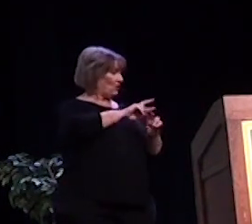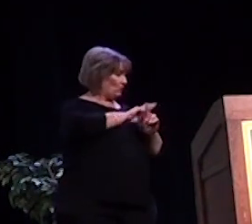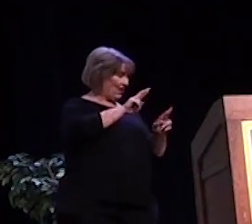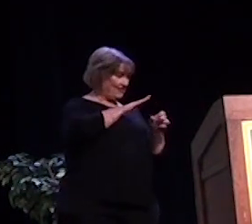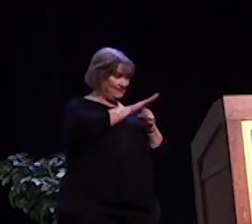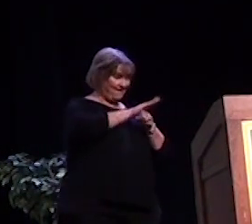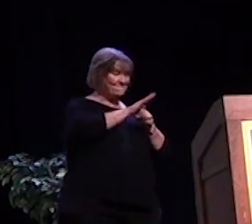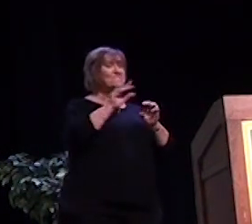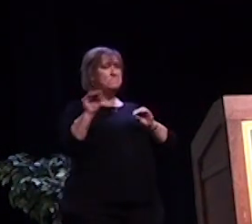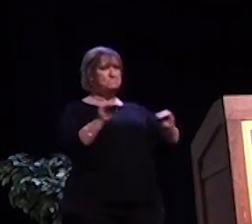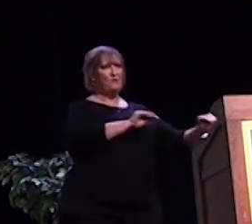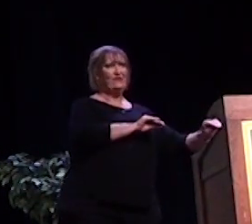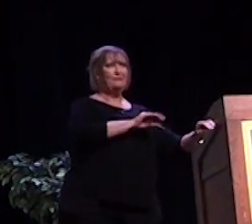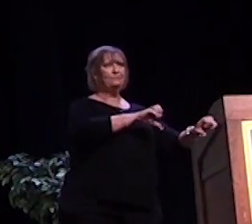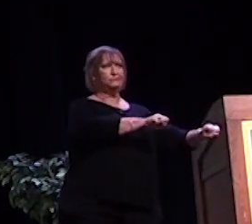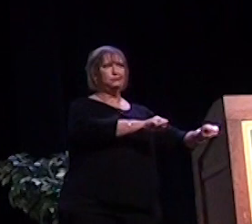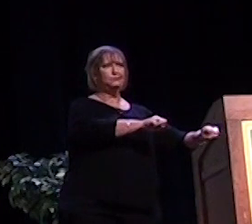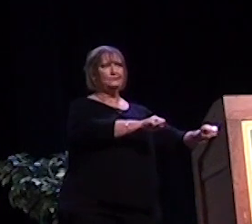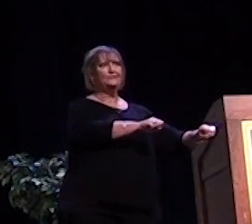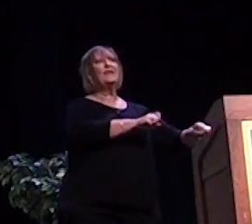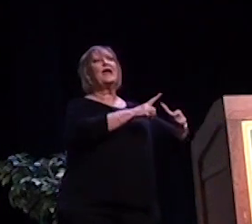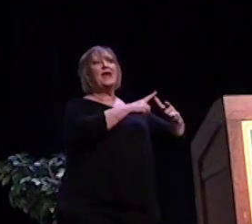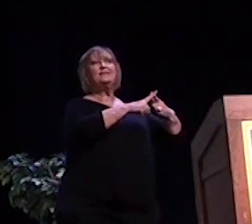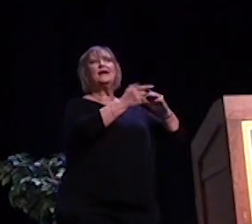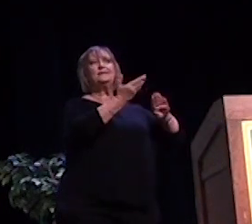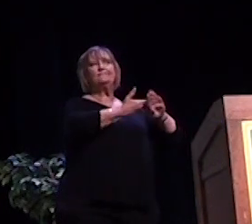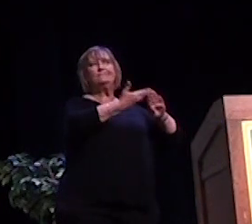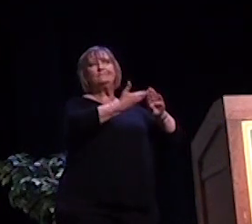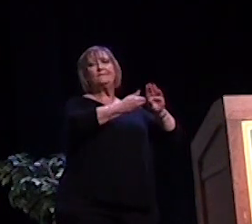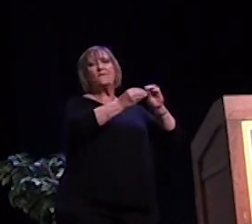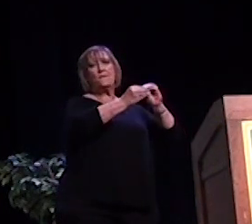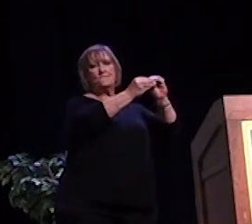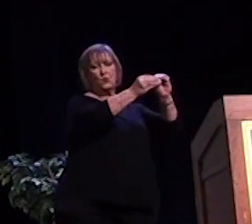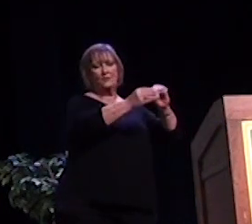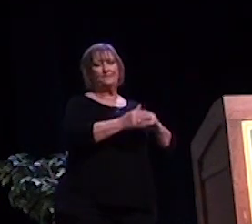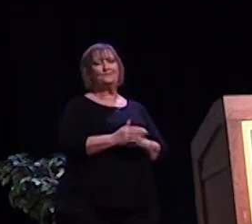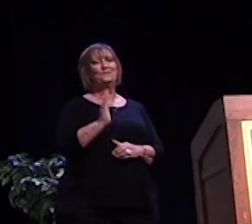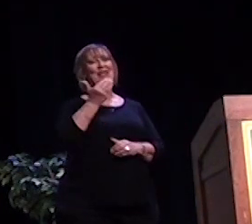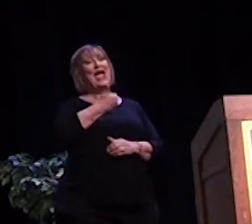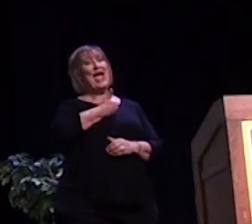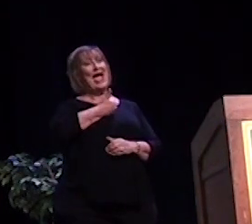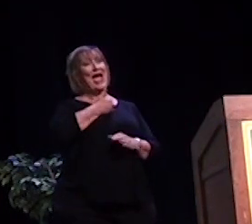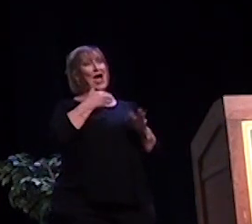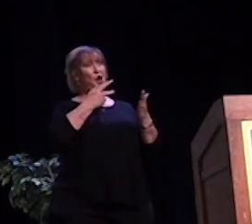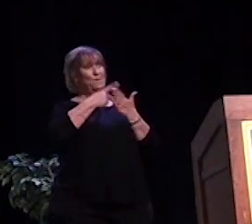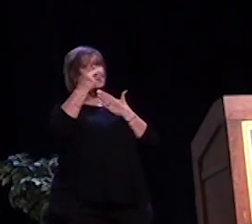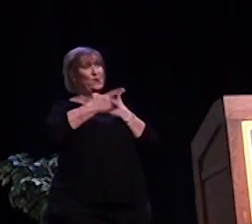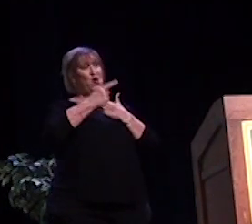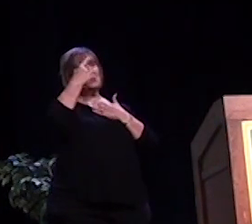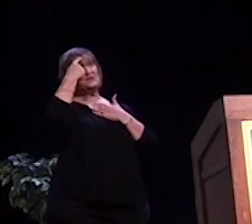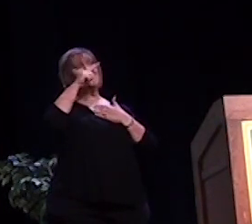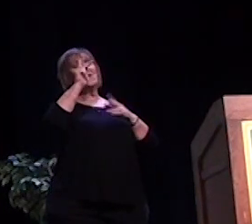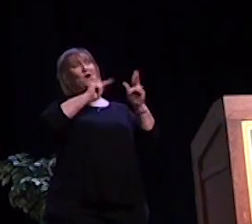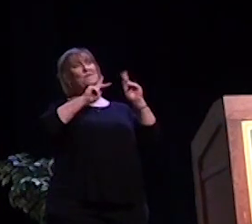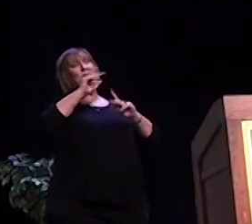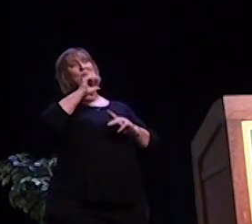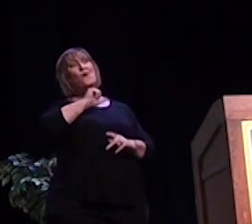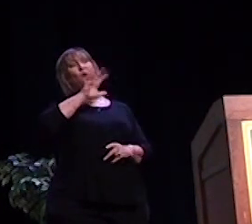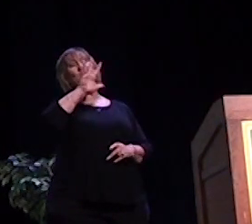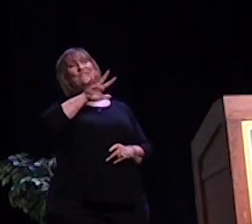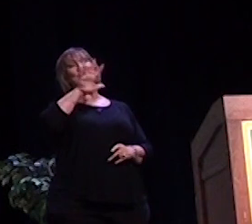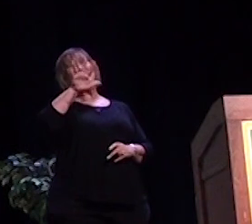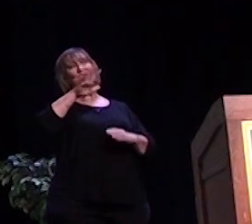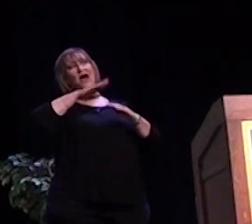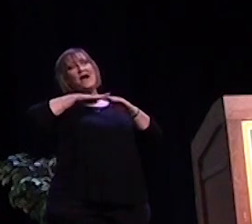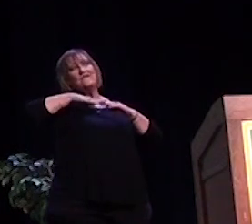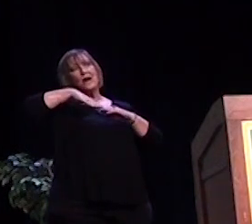some folks that pictures of people. Our development is for folks that are 55 years and older, right? 50, 55